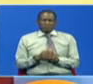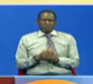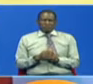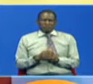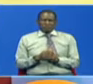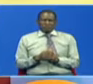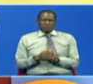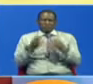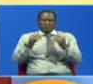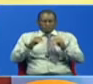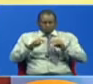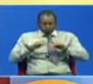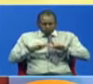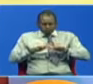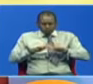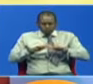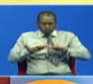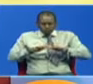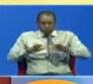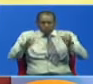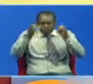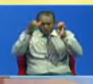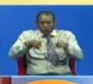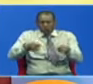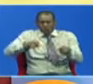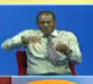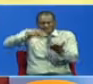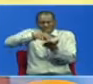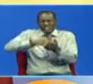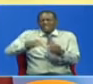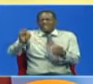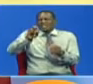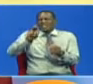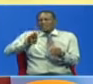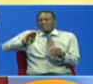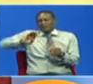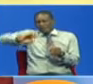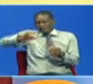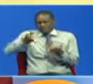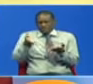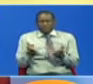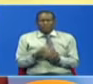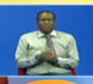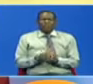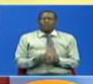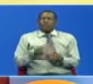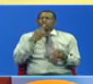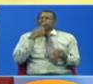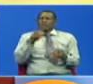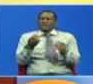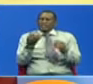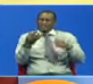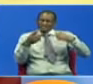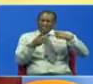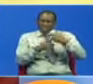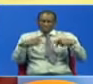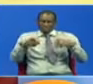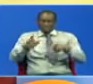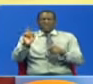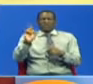The distribution of the new cases by sub-counties is as follows. The 136 cases in